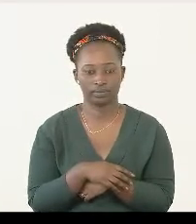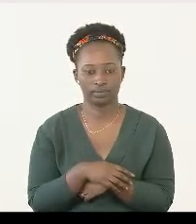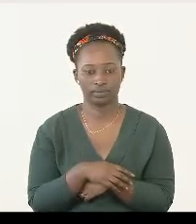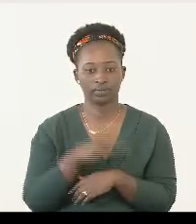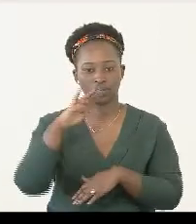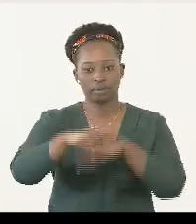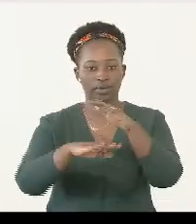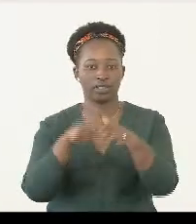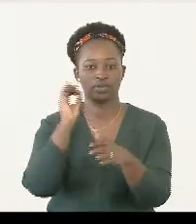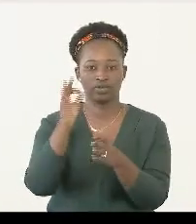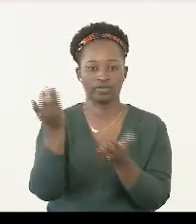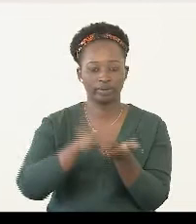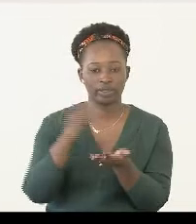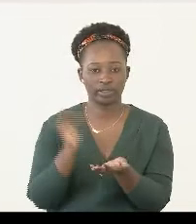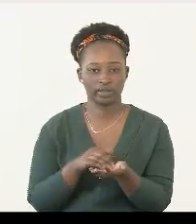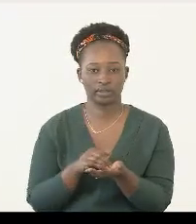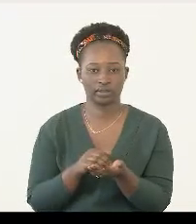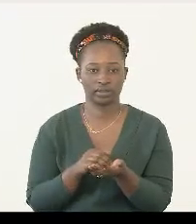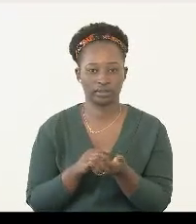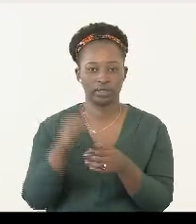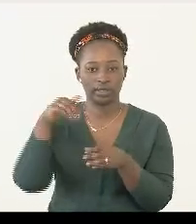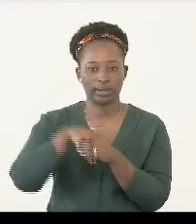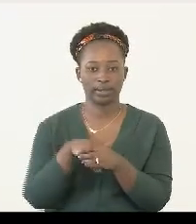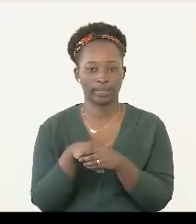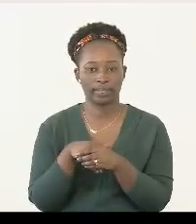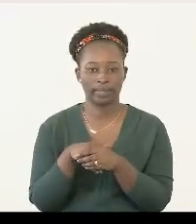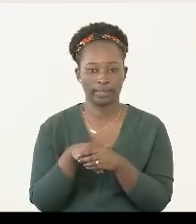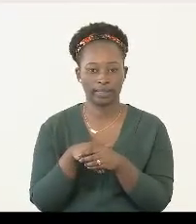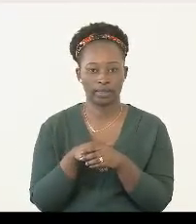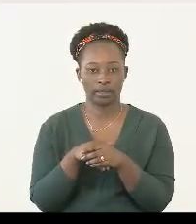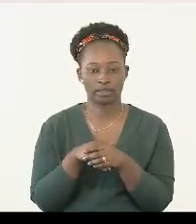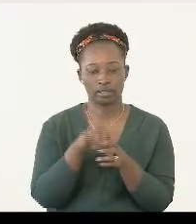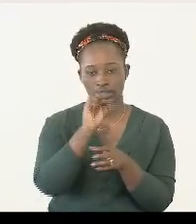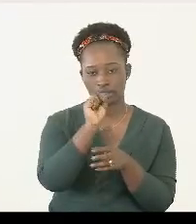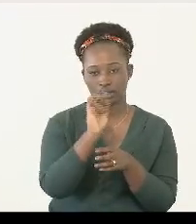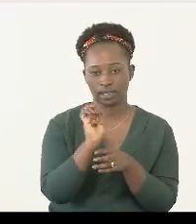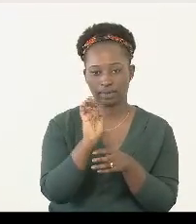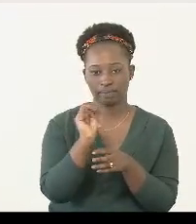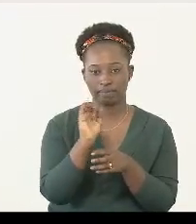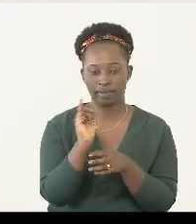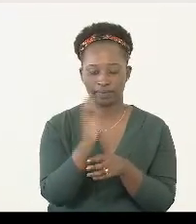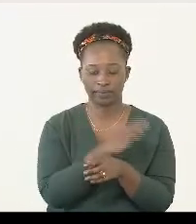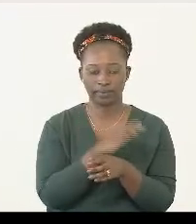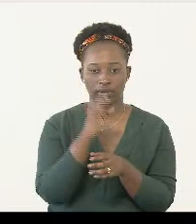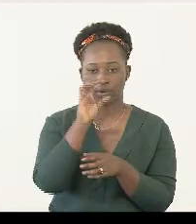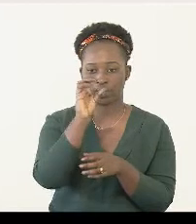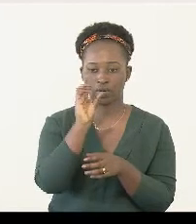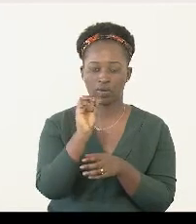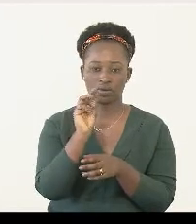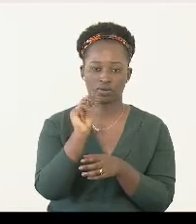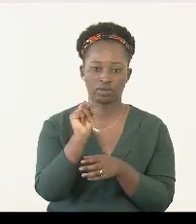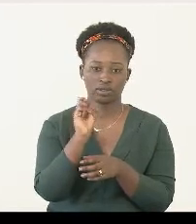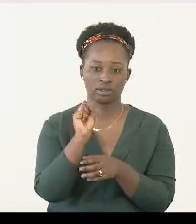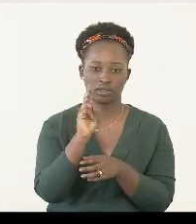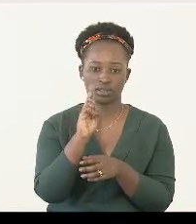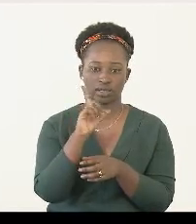the process of replication in a semi-conservative way. Remember, semi-conservative. We